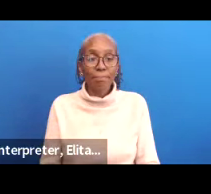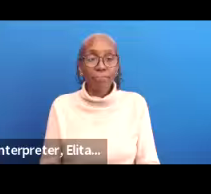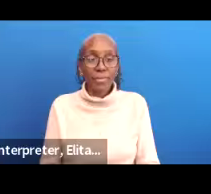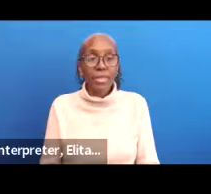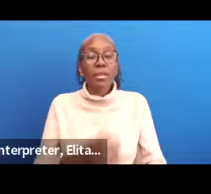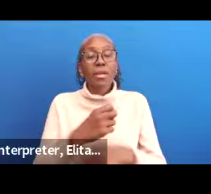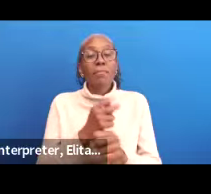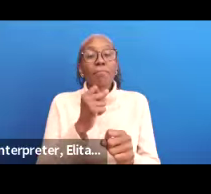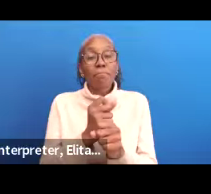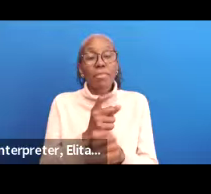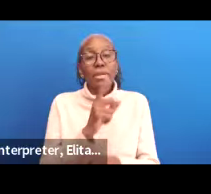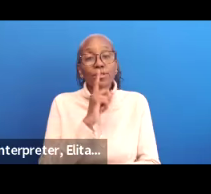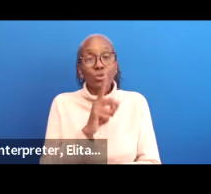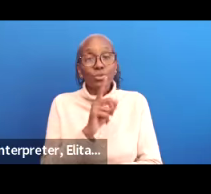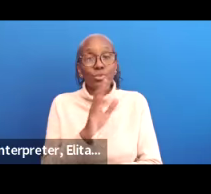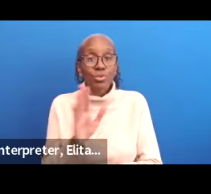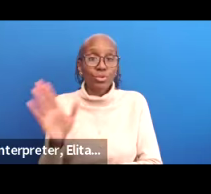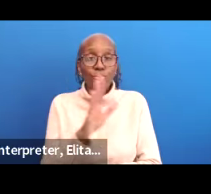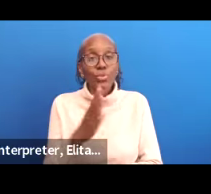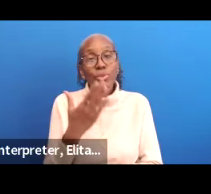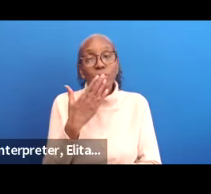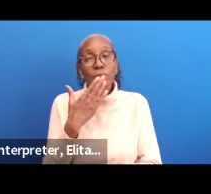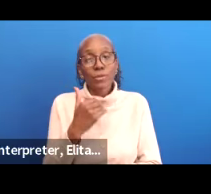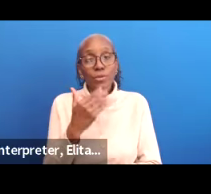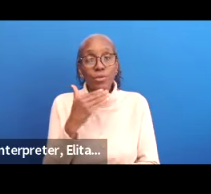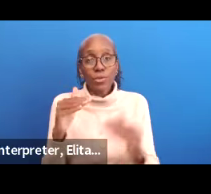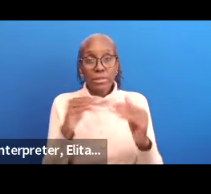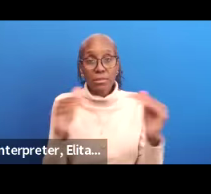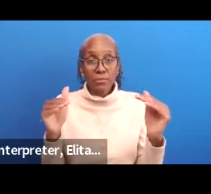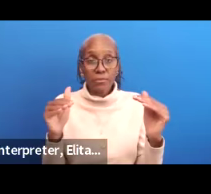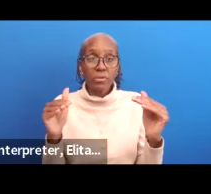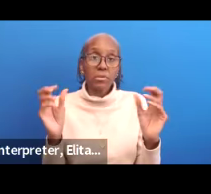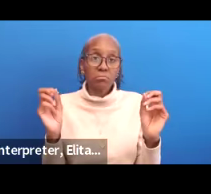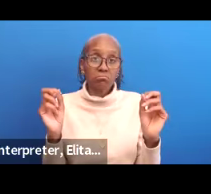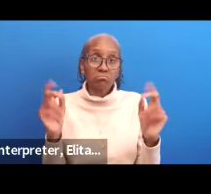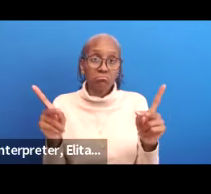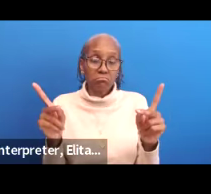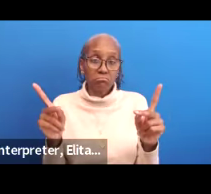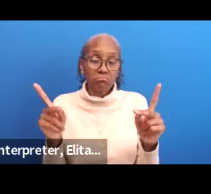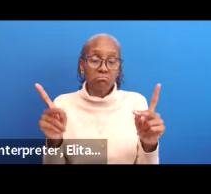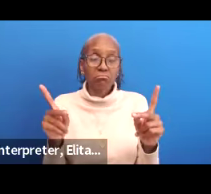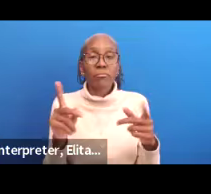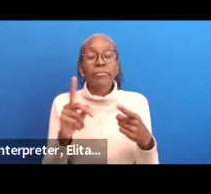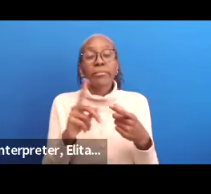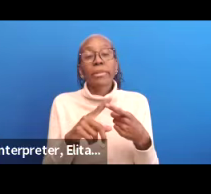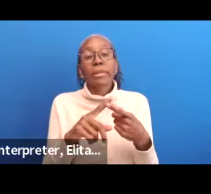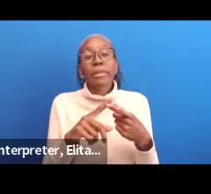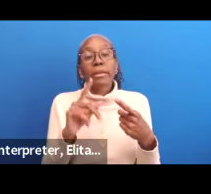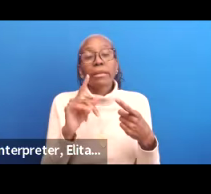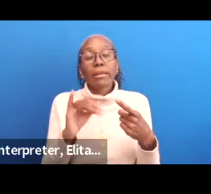making sure that your glucose levels are okay if you have a predisposition